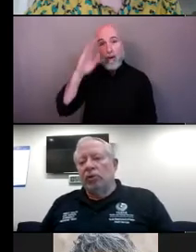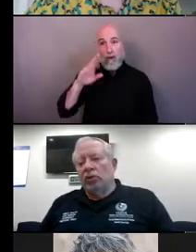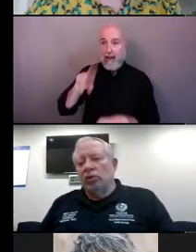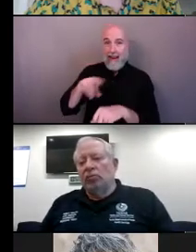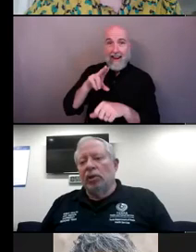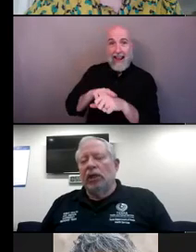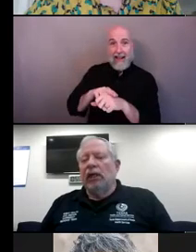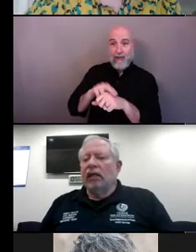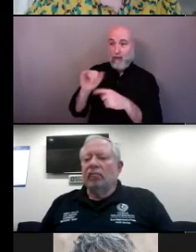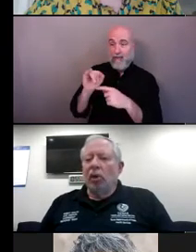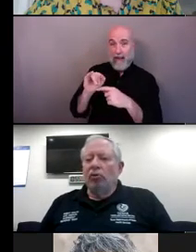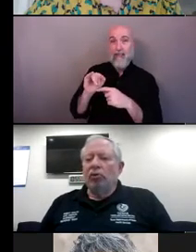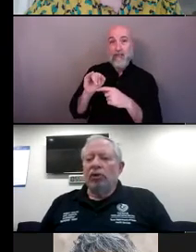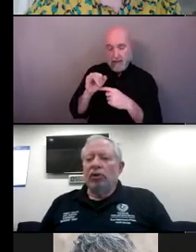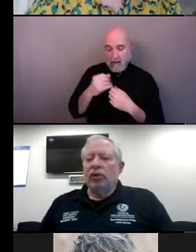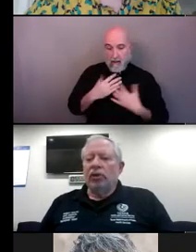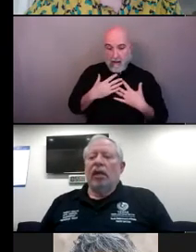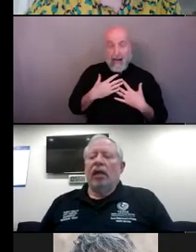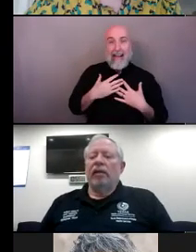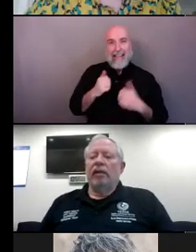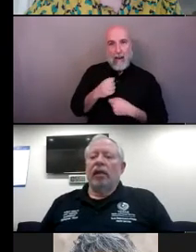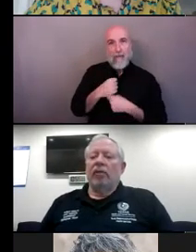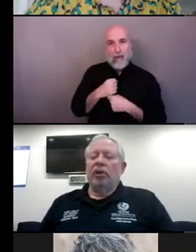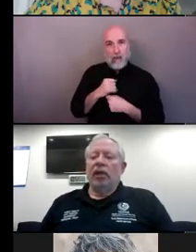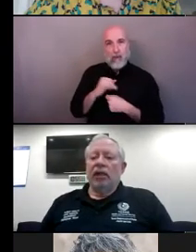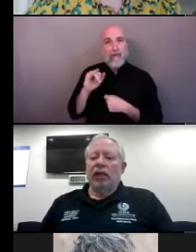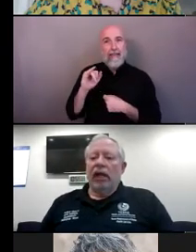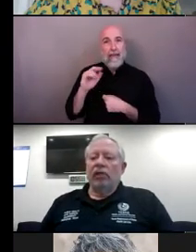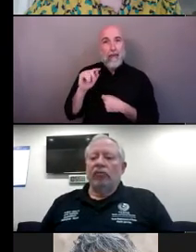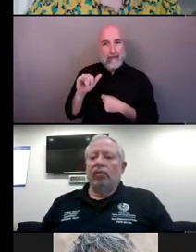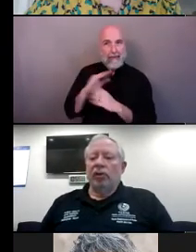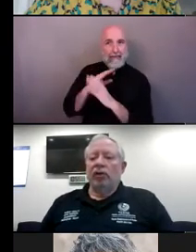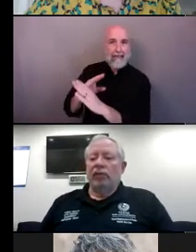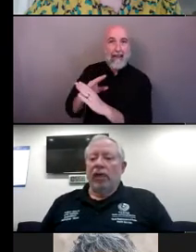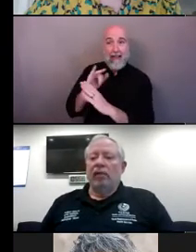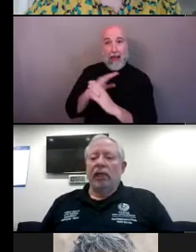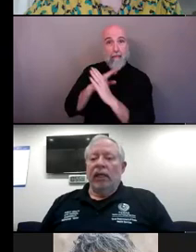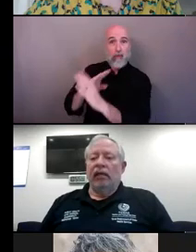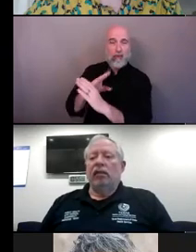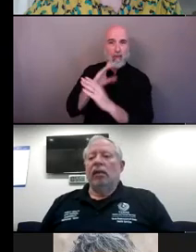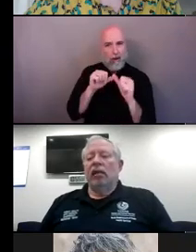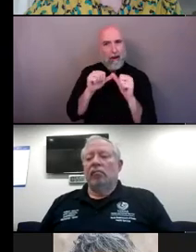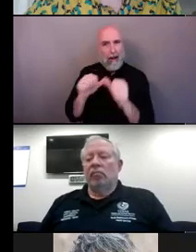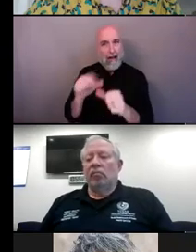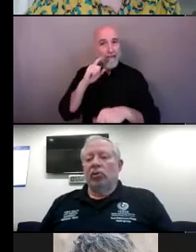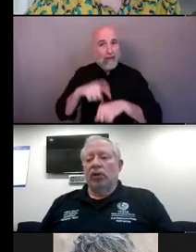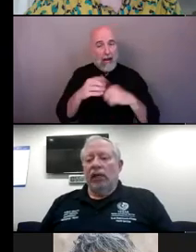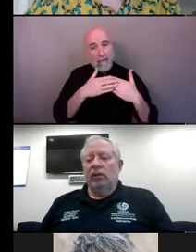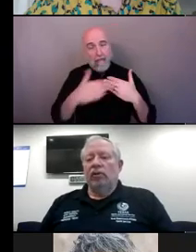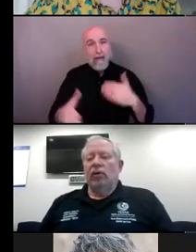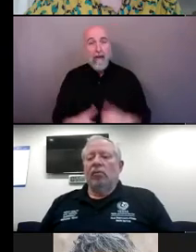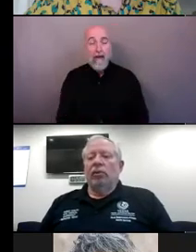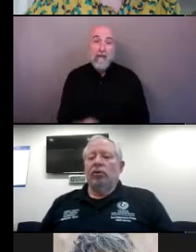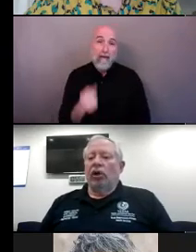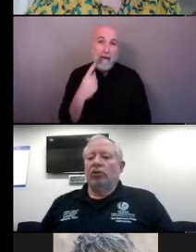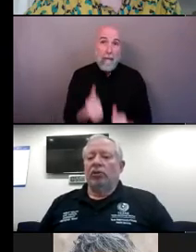does produce immunity in most cases, and that immunity can last for a period of time, again, in most